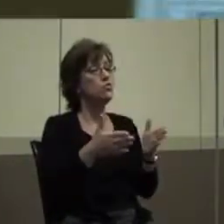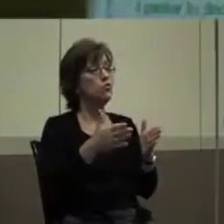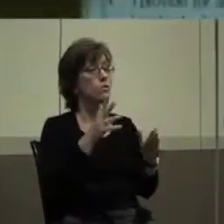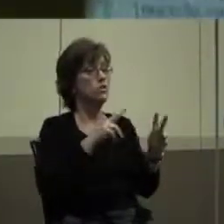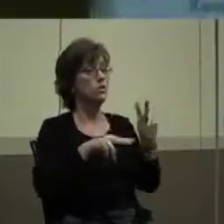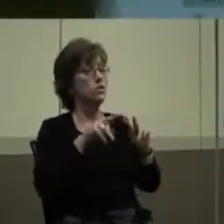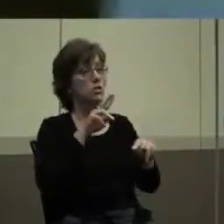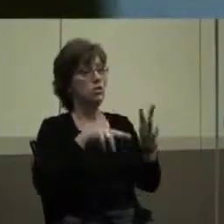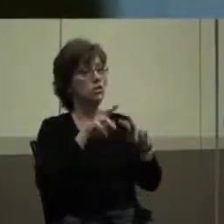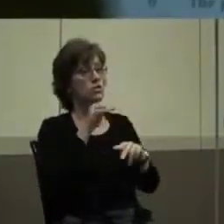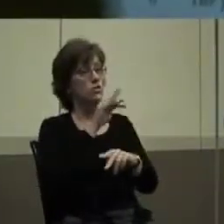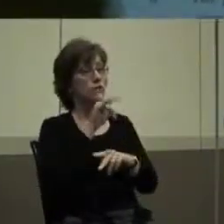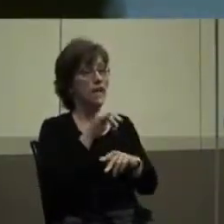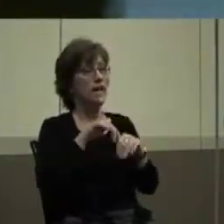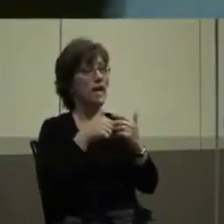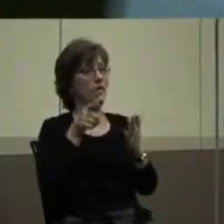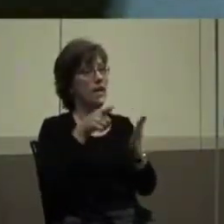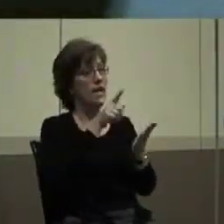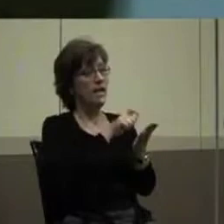that is